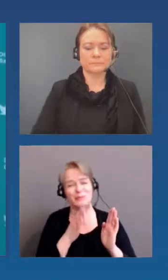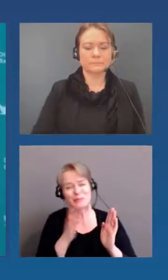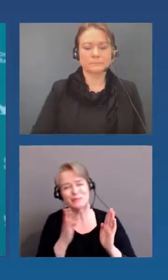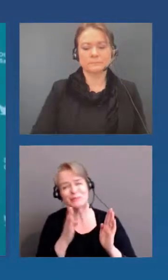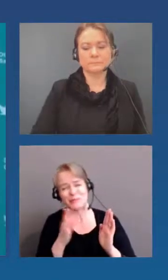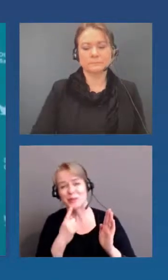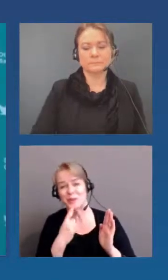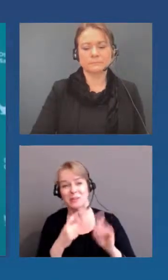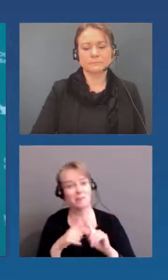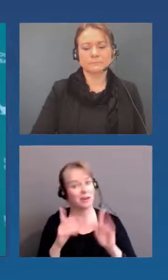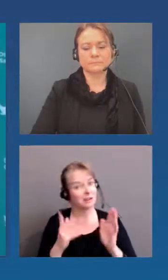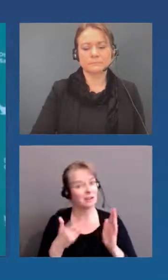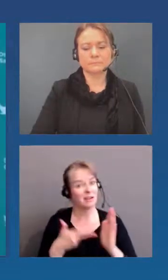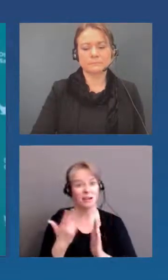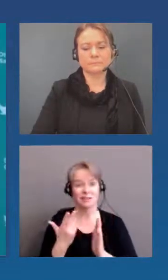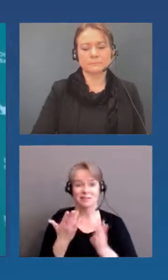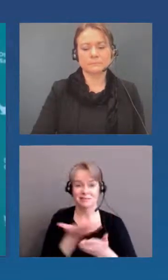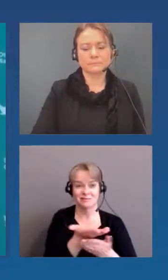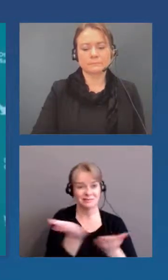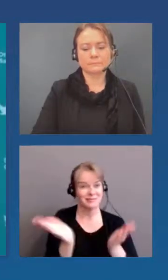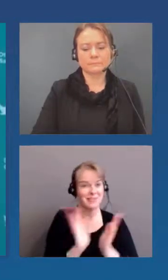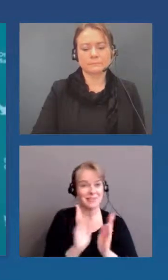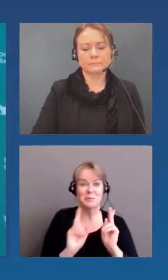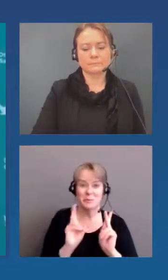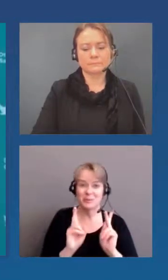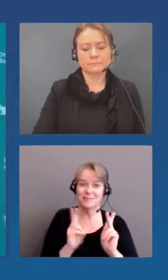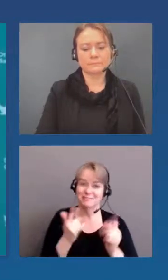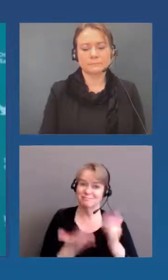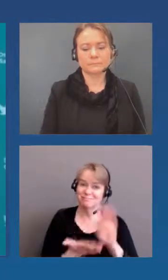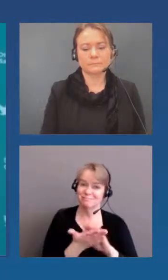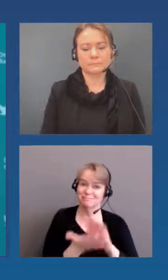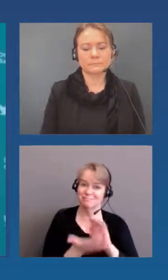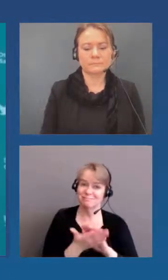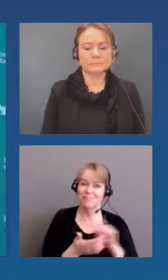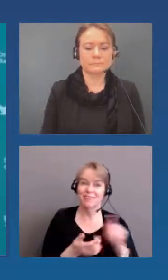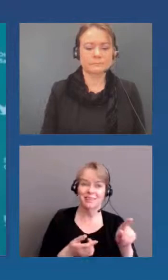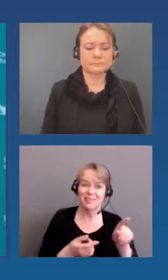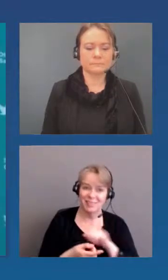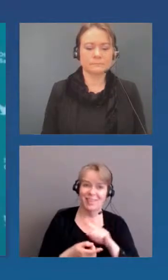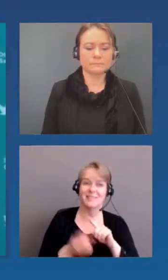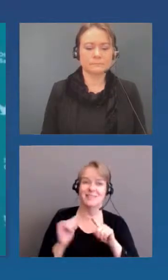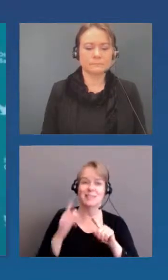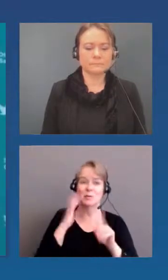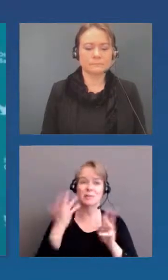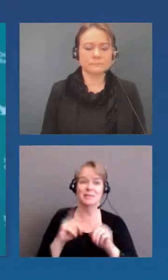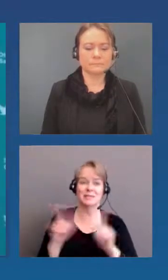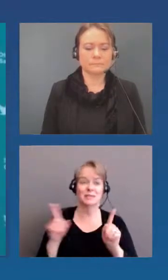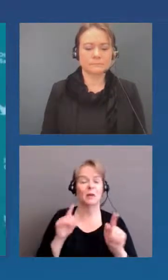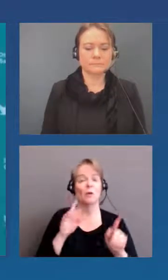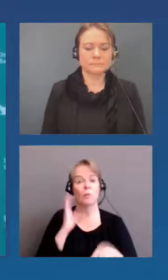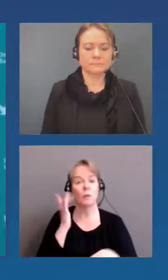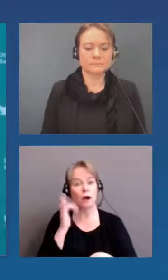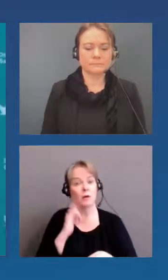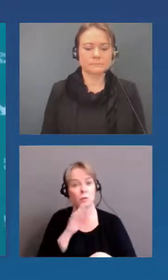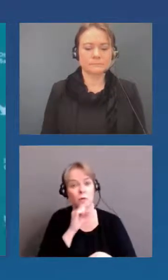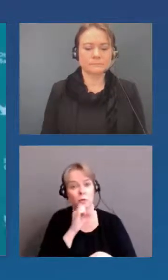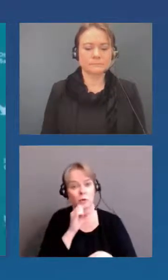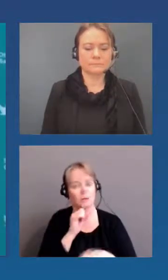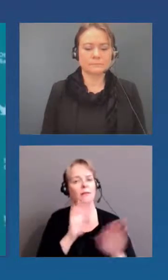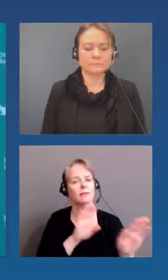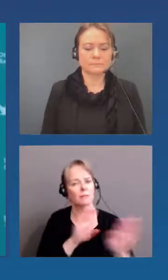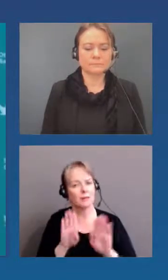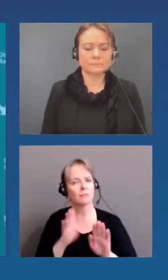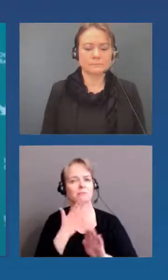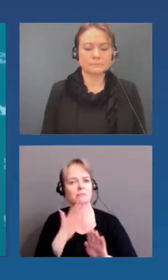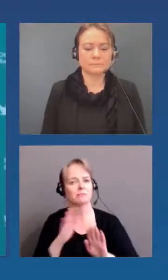To people's credit, this is what makes a difference. We're in orange because of people's behavior, and we could bring it down towards yellow.